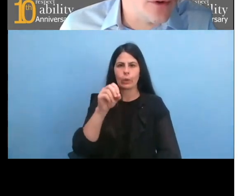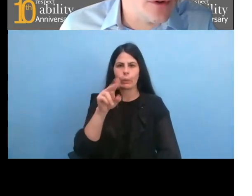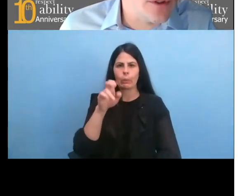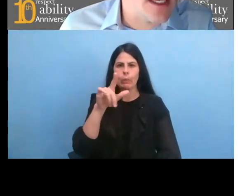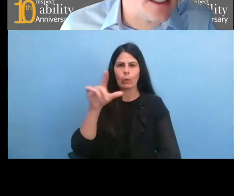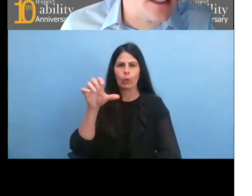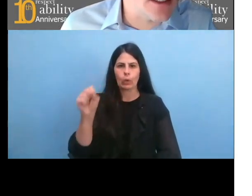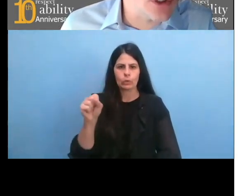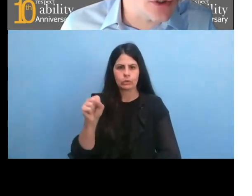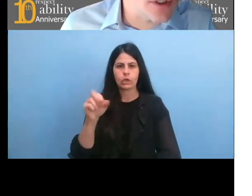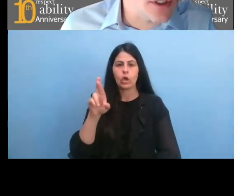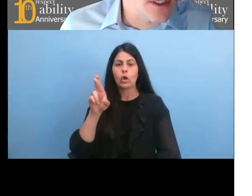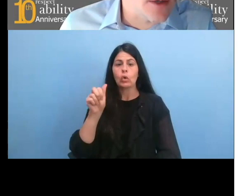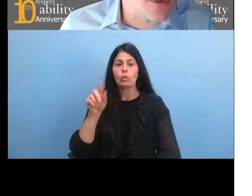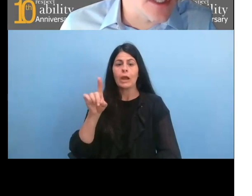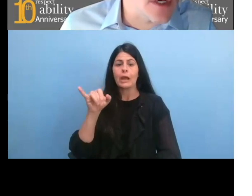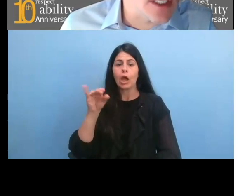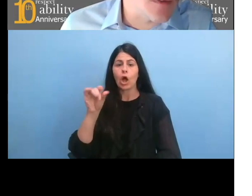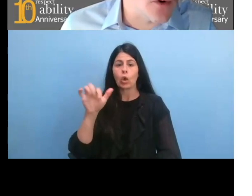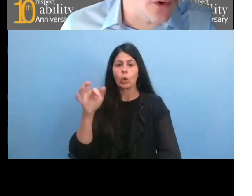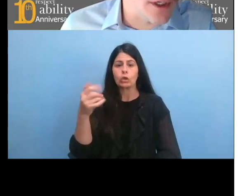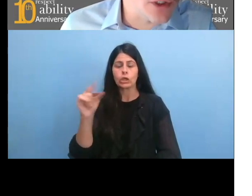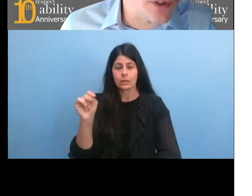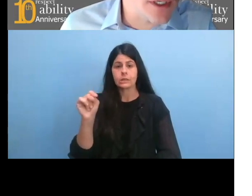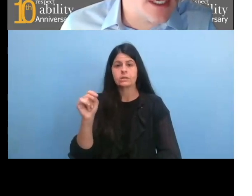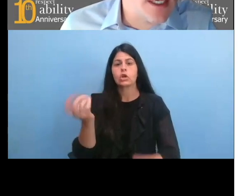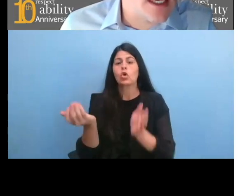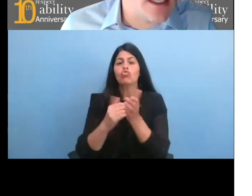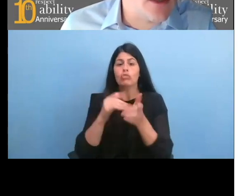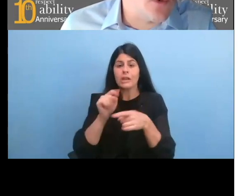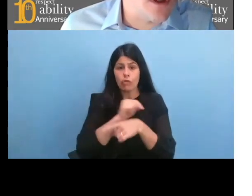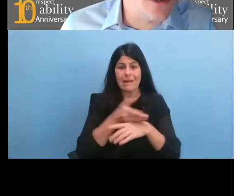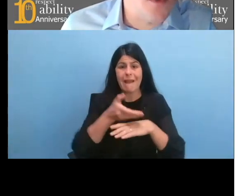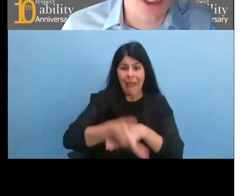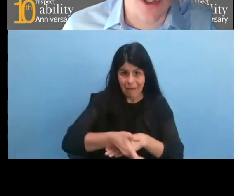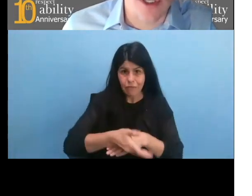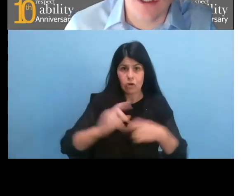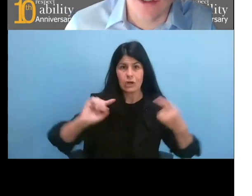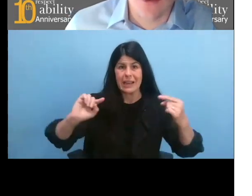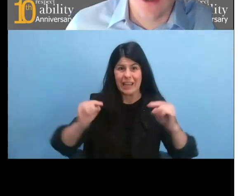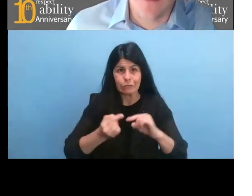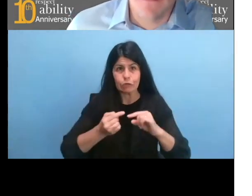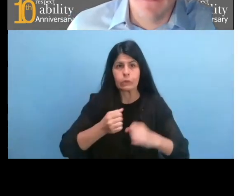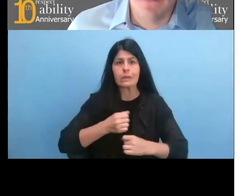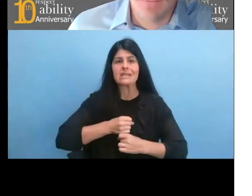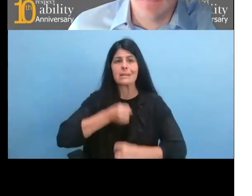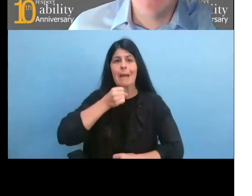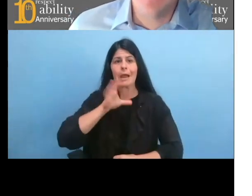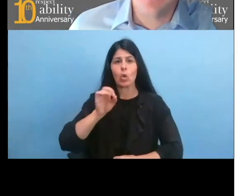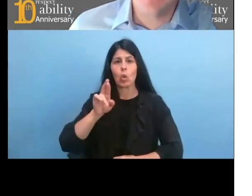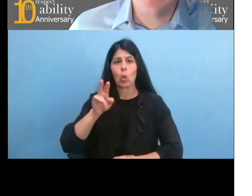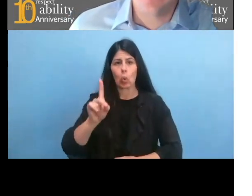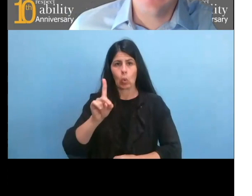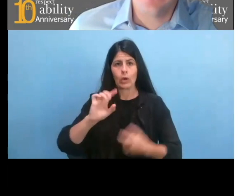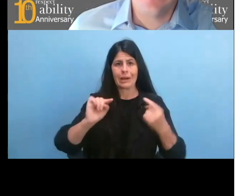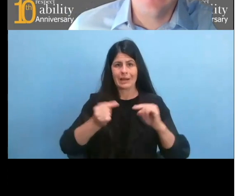after getting injured and receiving a spinal cord injury, and he will also be sharing his story.